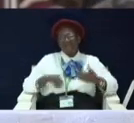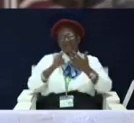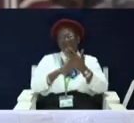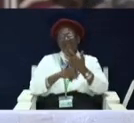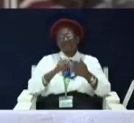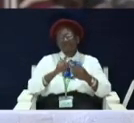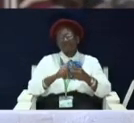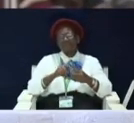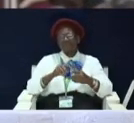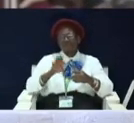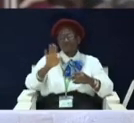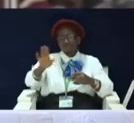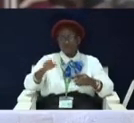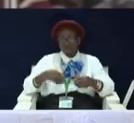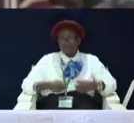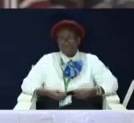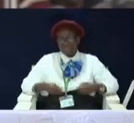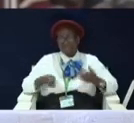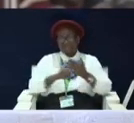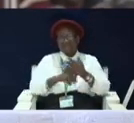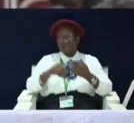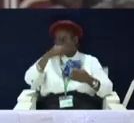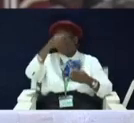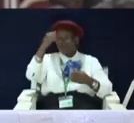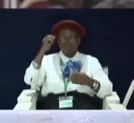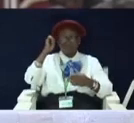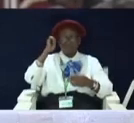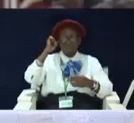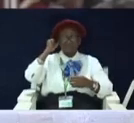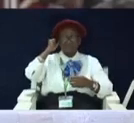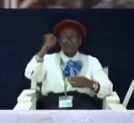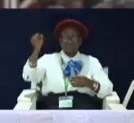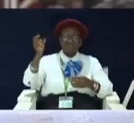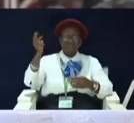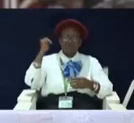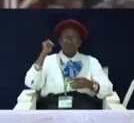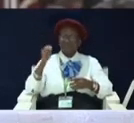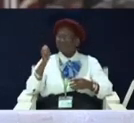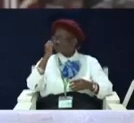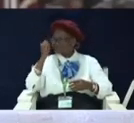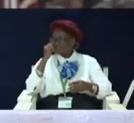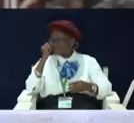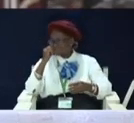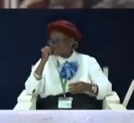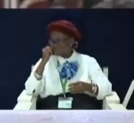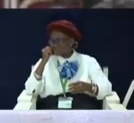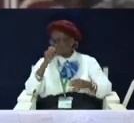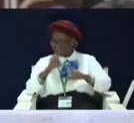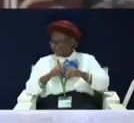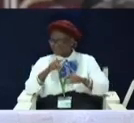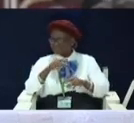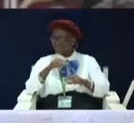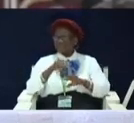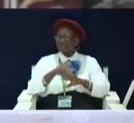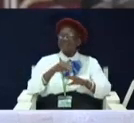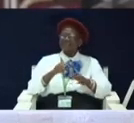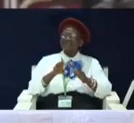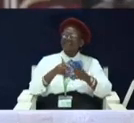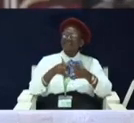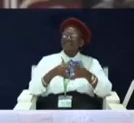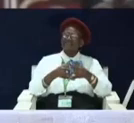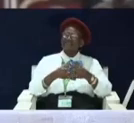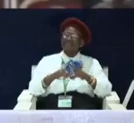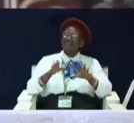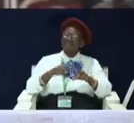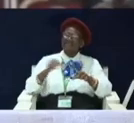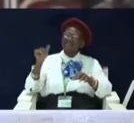tiredness." Because she was sitting at the door, they gave her food and she was eating. So